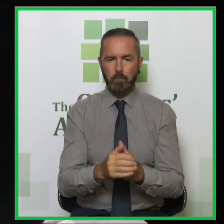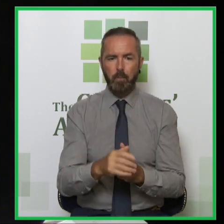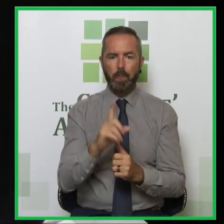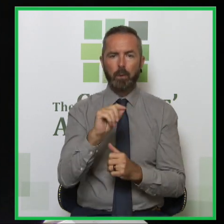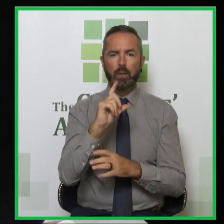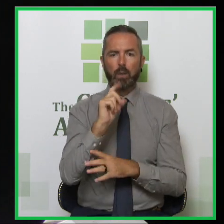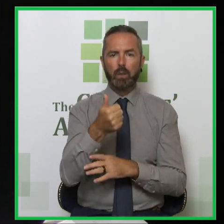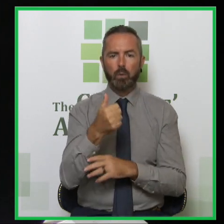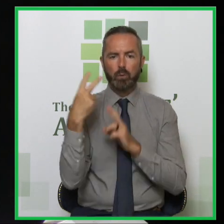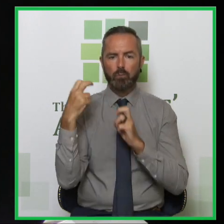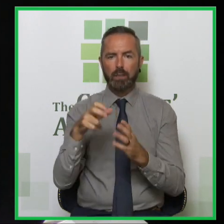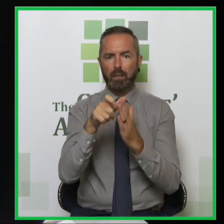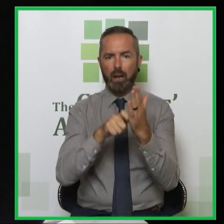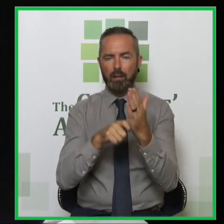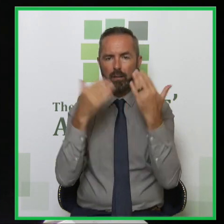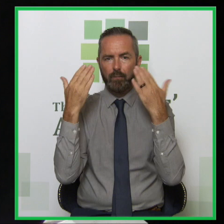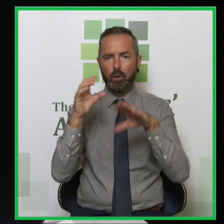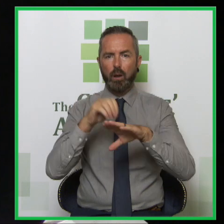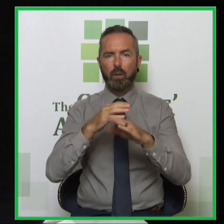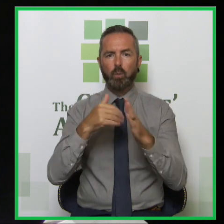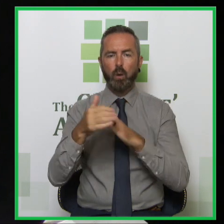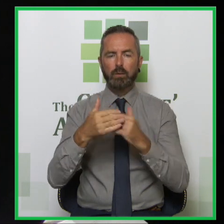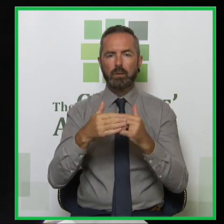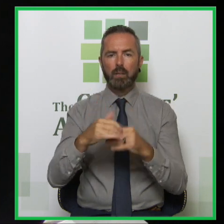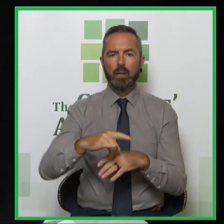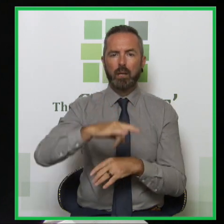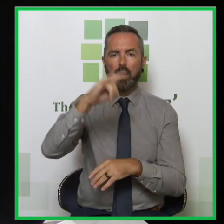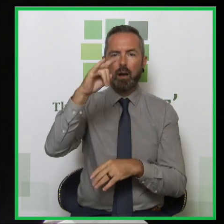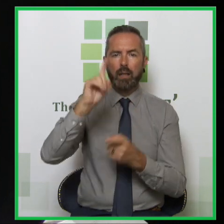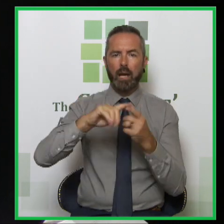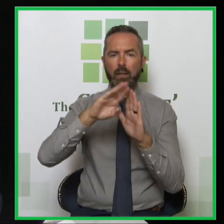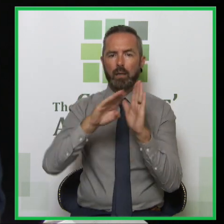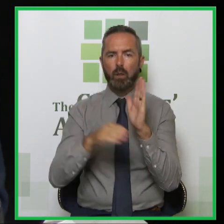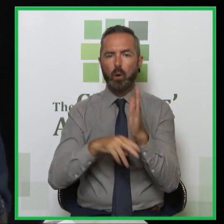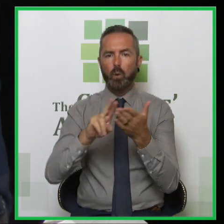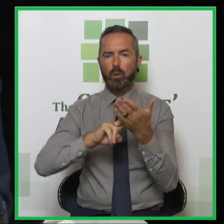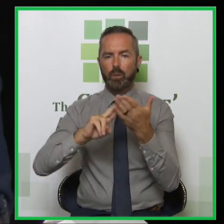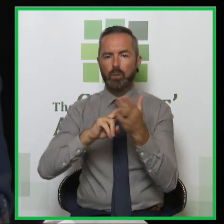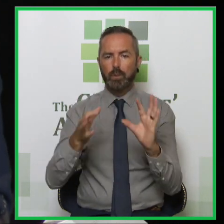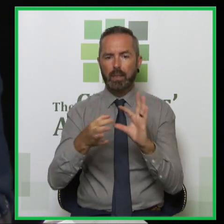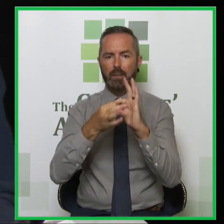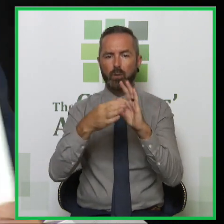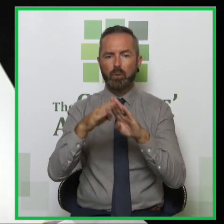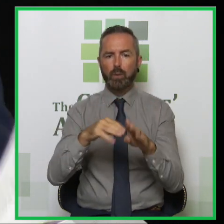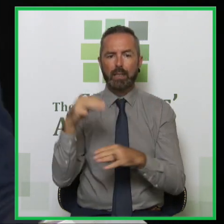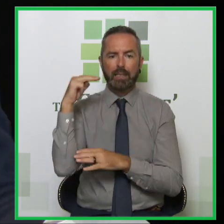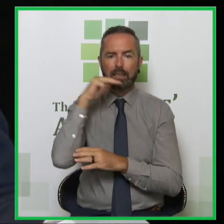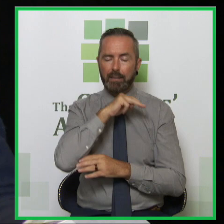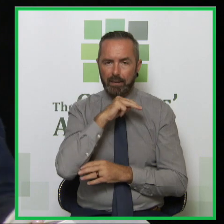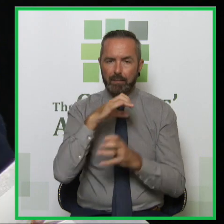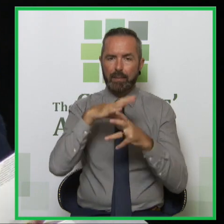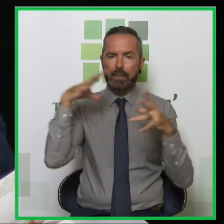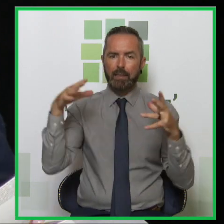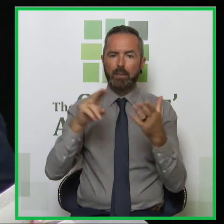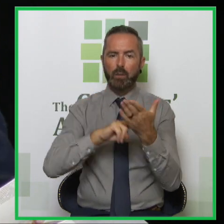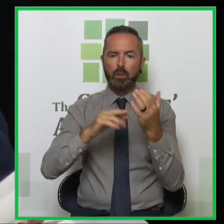on adolescent cannabis use concludes that high and low frequency cannabis usage are associated with significant increased risk